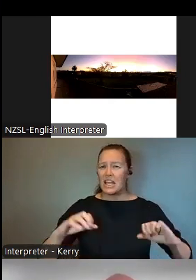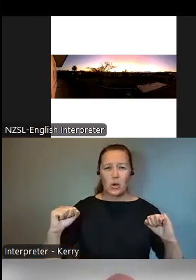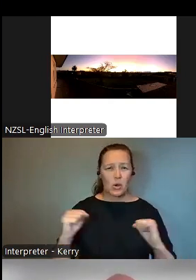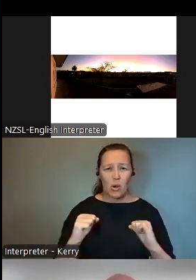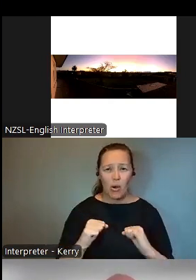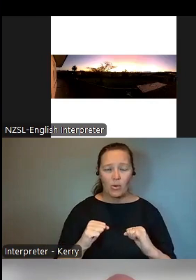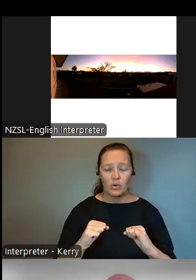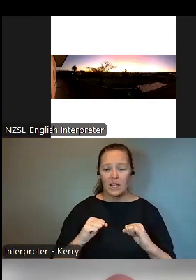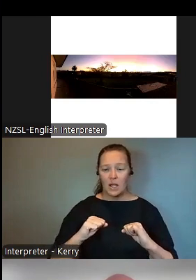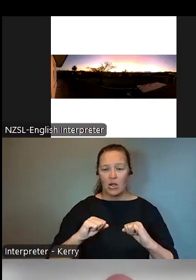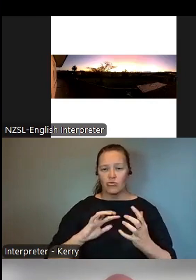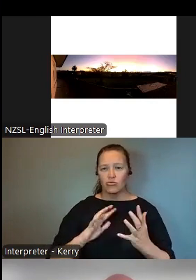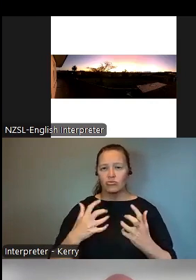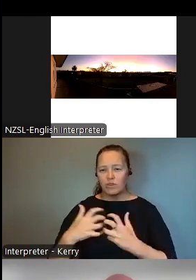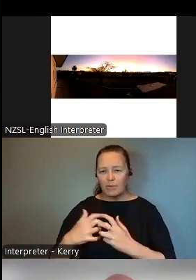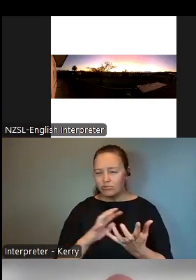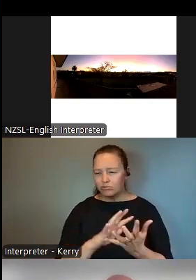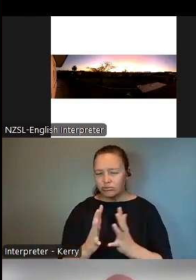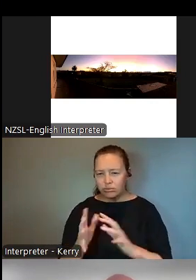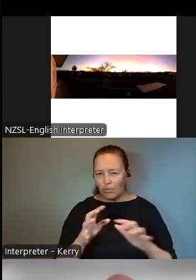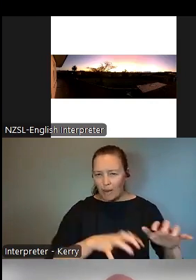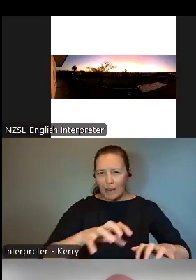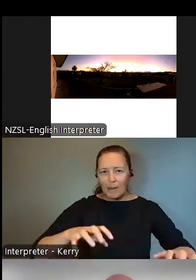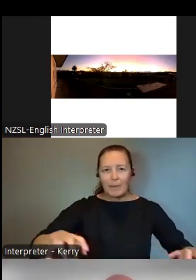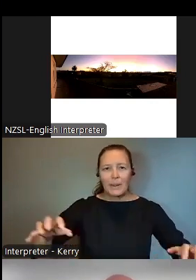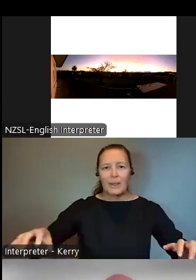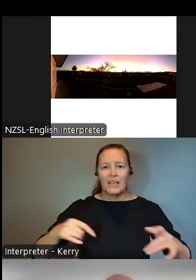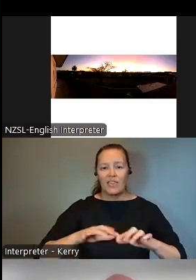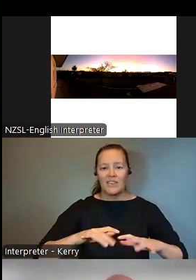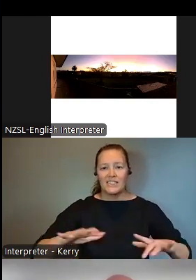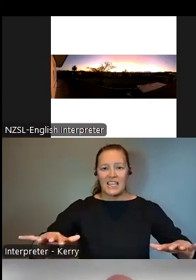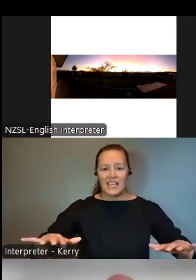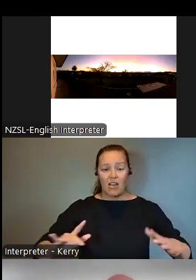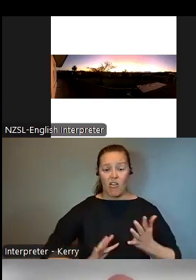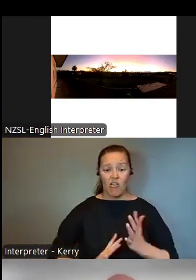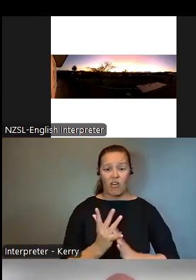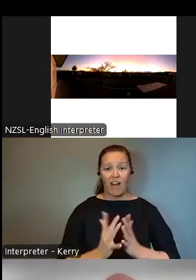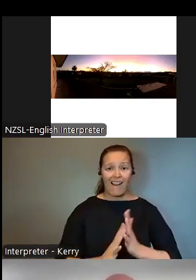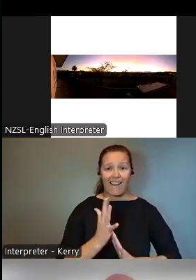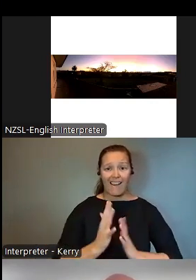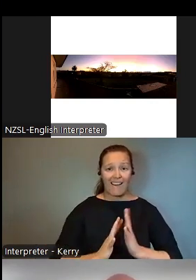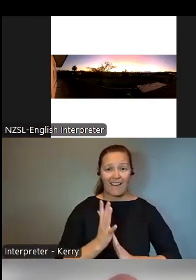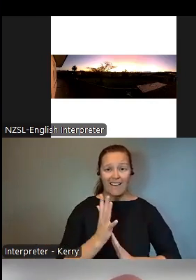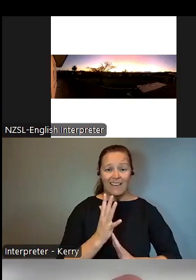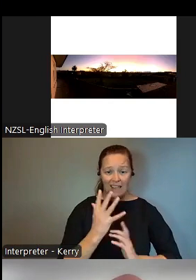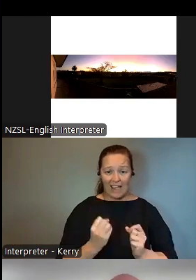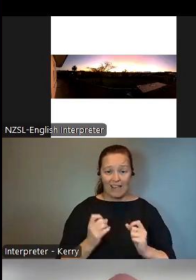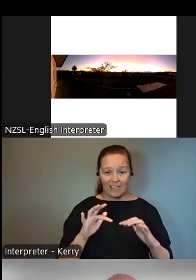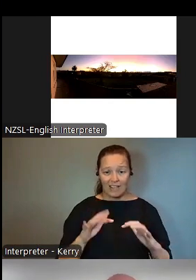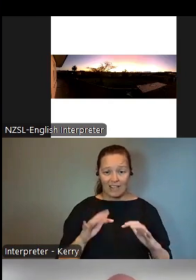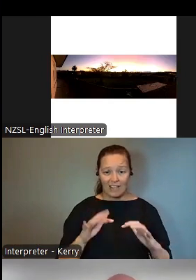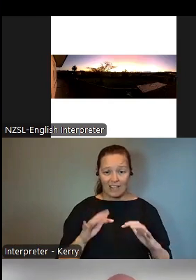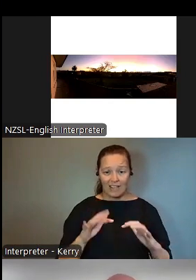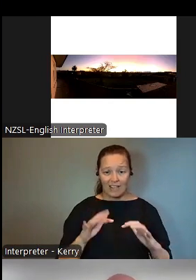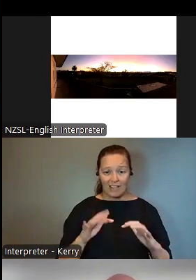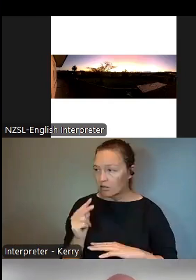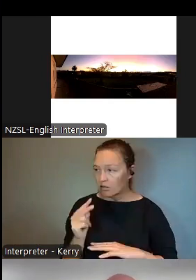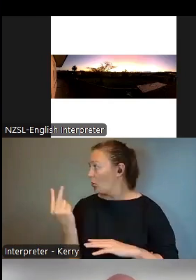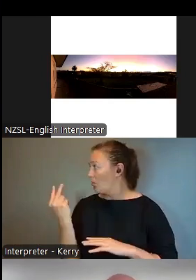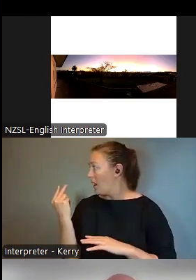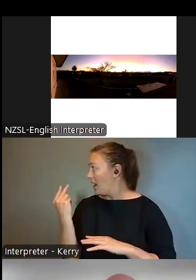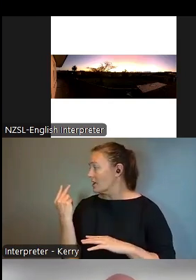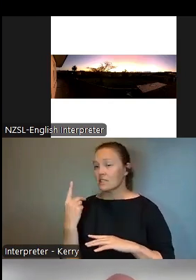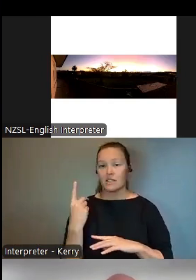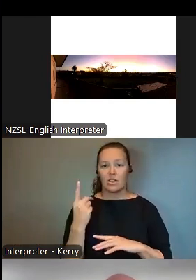debris from the explosion in the North Sea. There was fire. And he looked over and he looked behind him and he could see